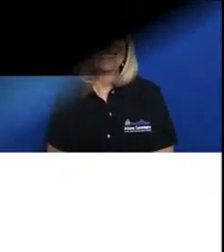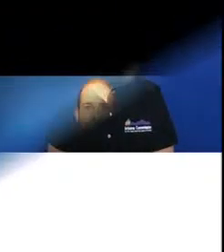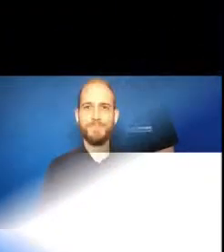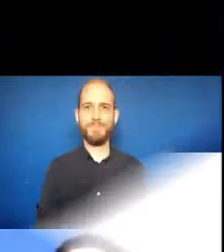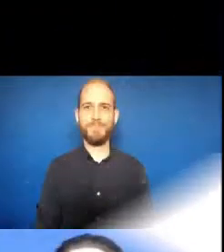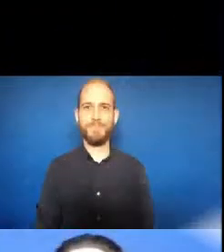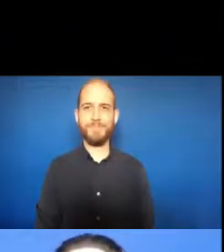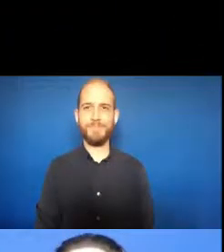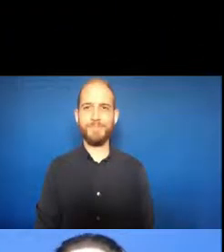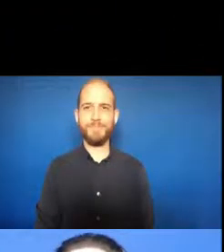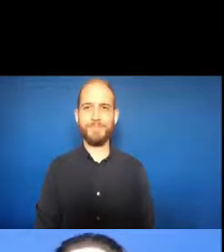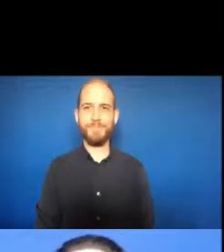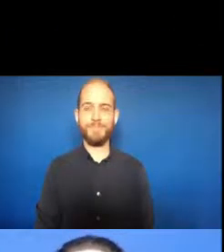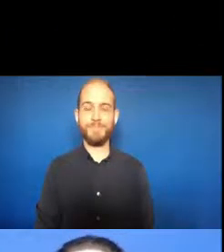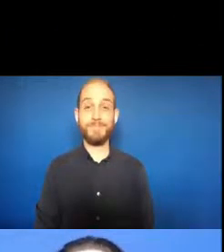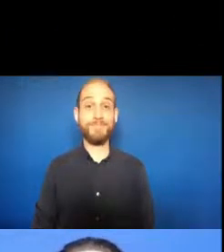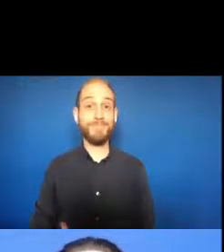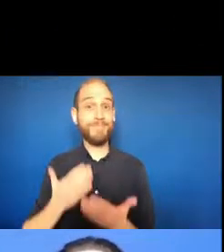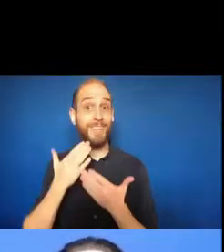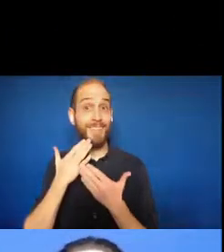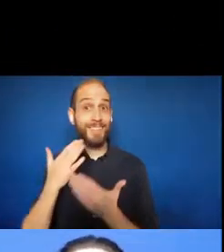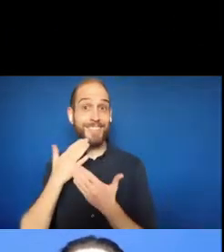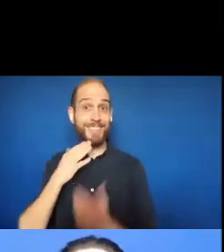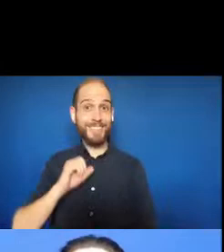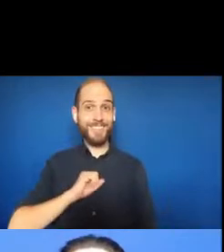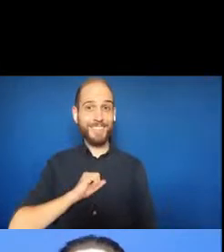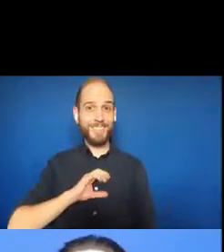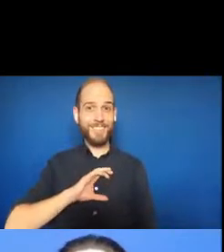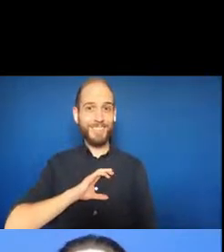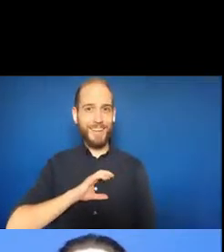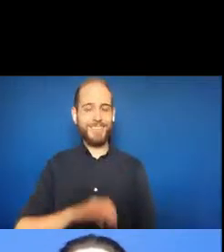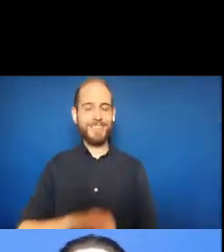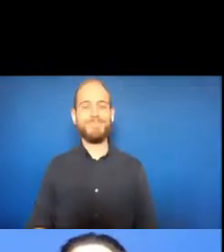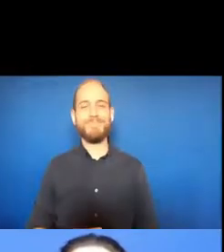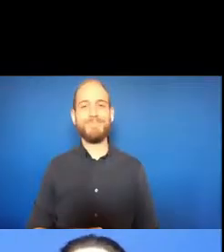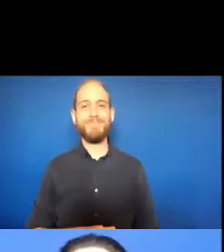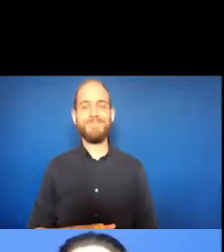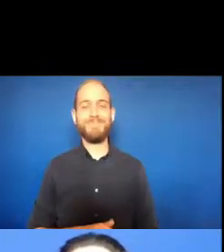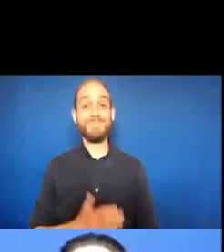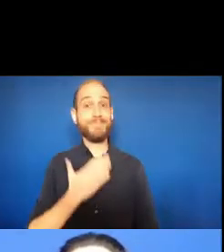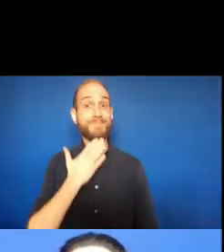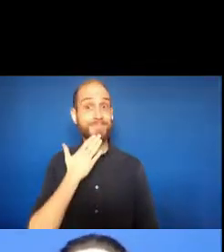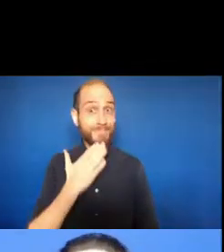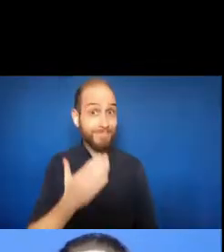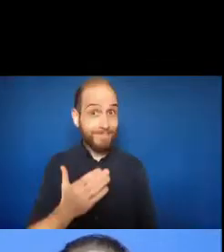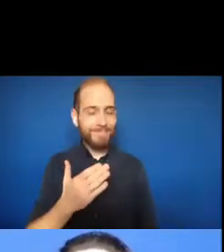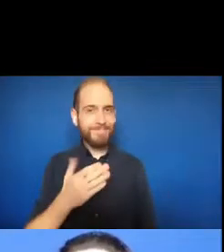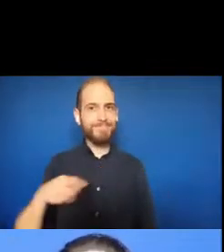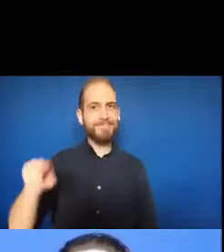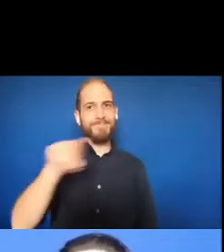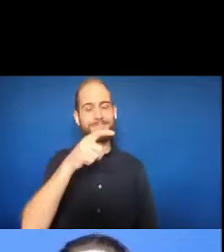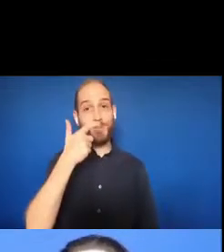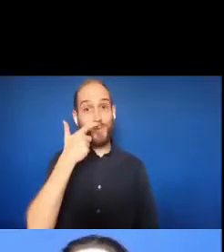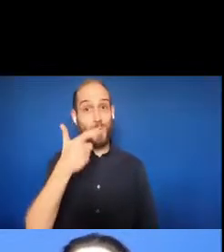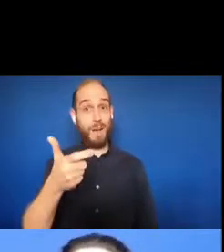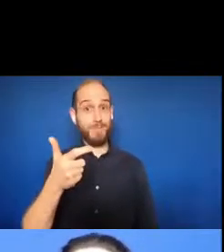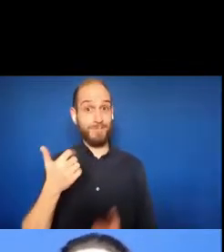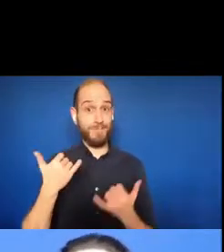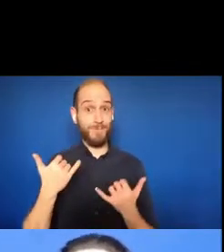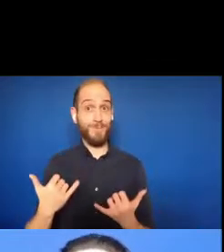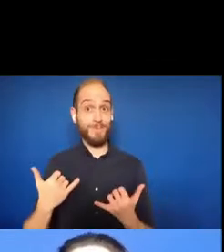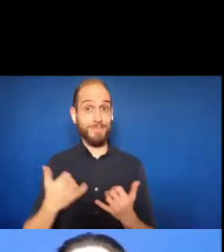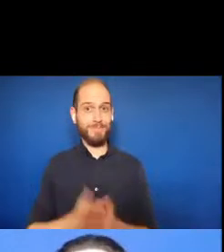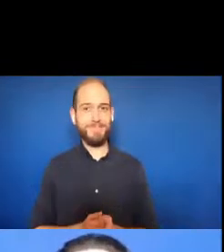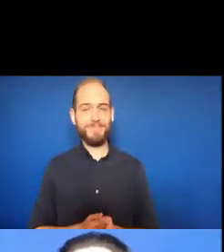Betty. Thanks, Sherry. And thank you for all of you for joining us today. As you